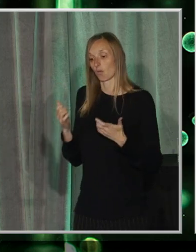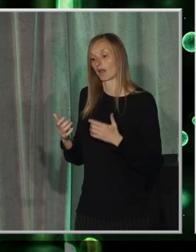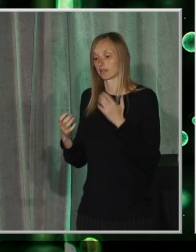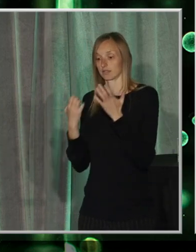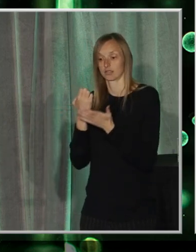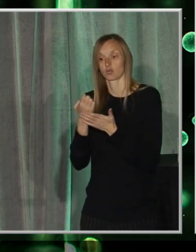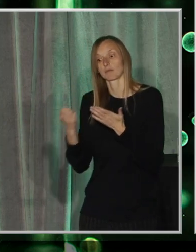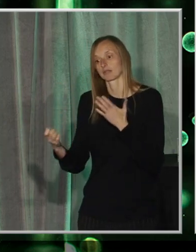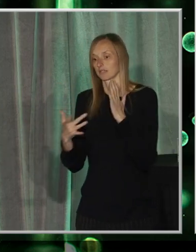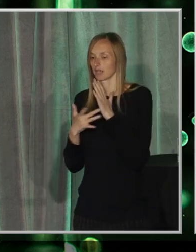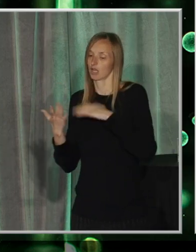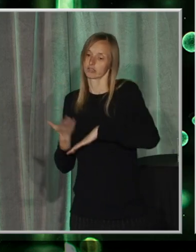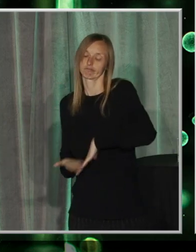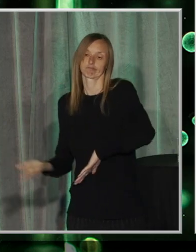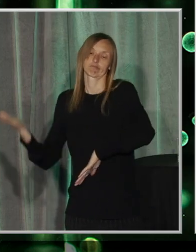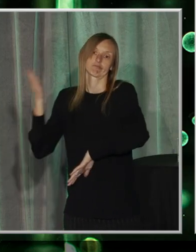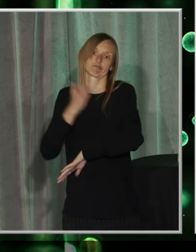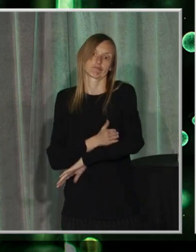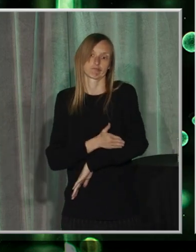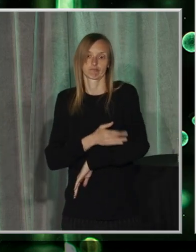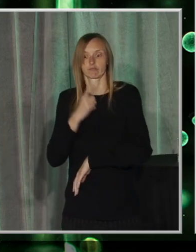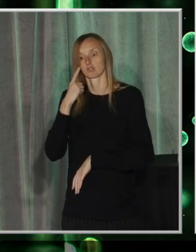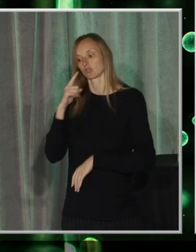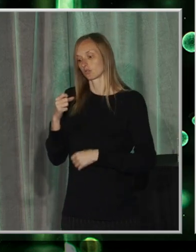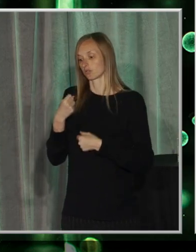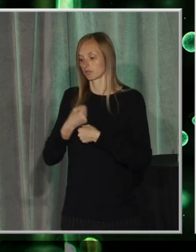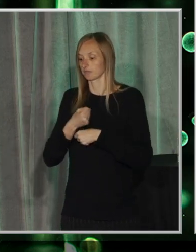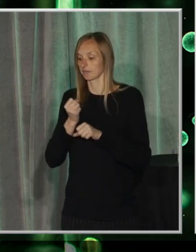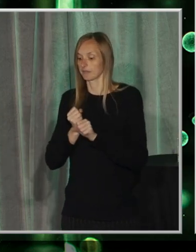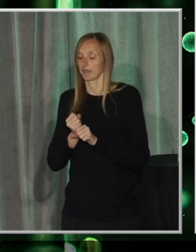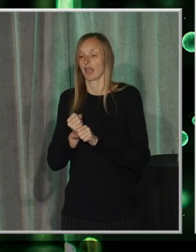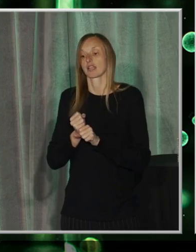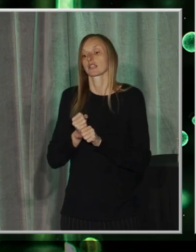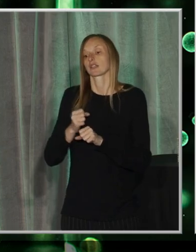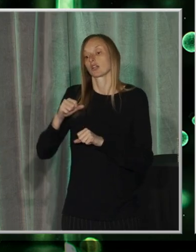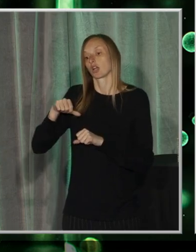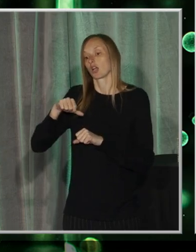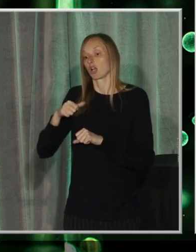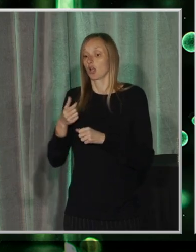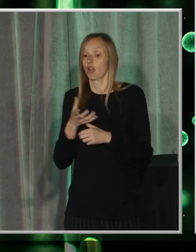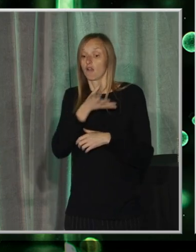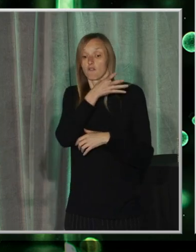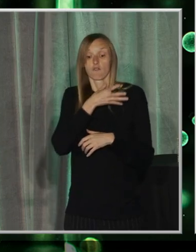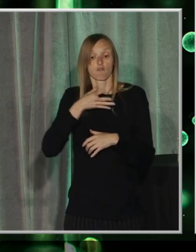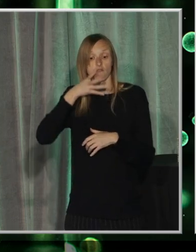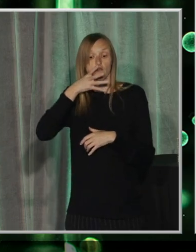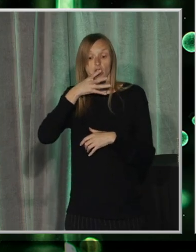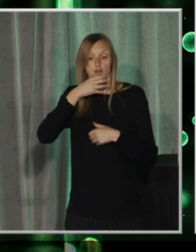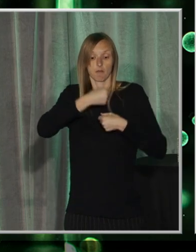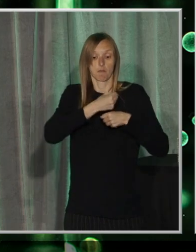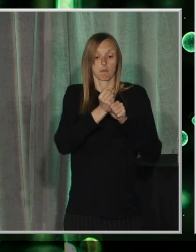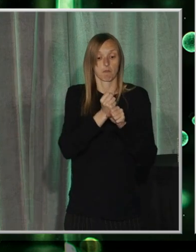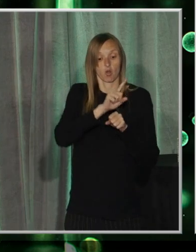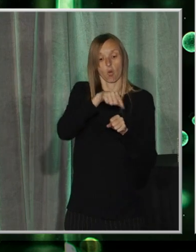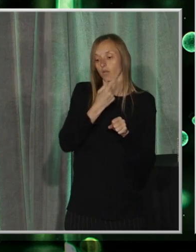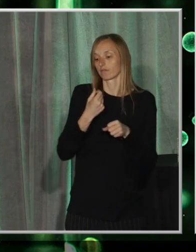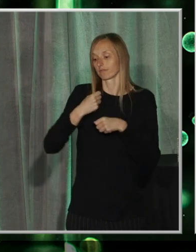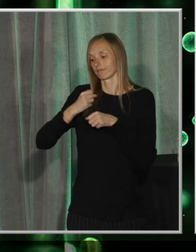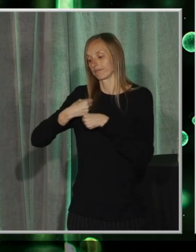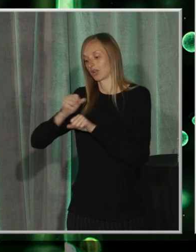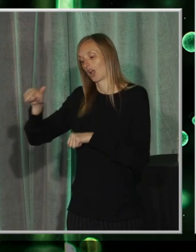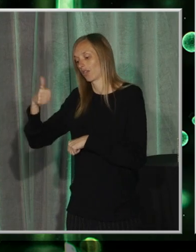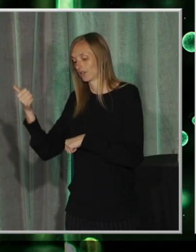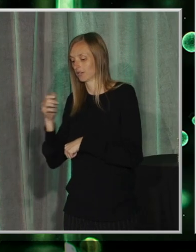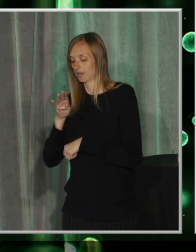and technology to produce byproducts beyond our agricultural scope, such as